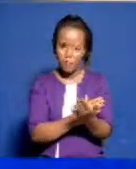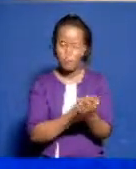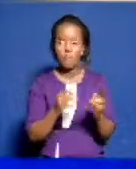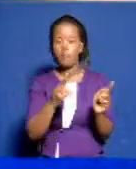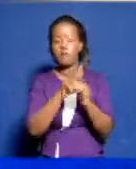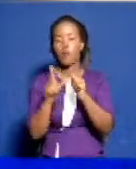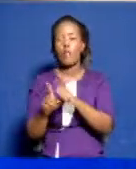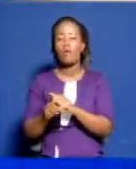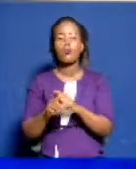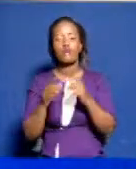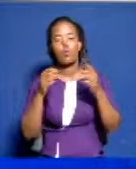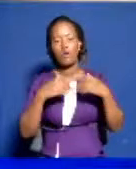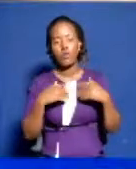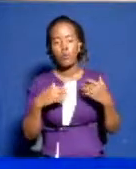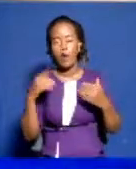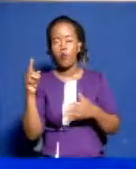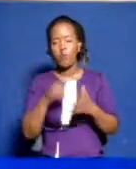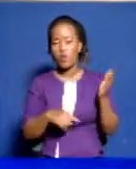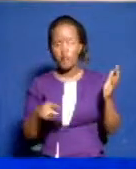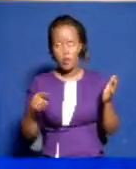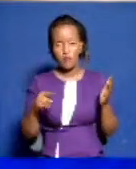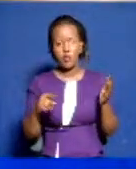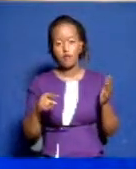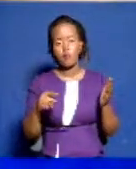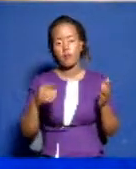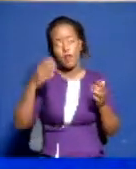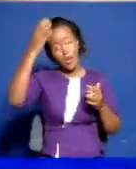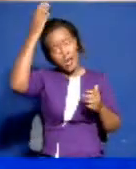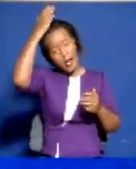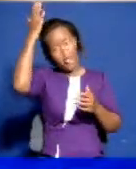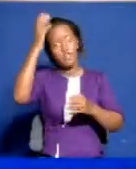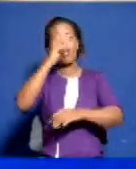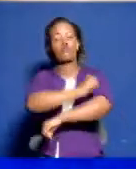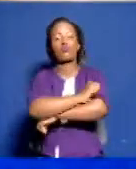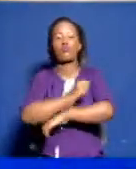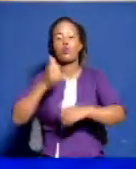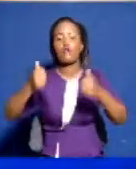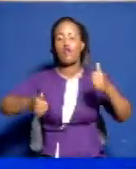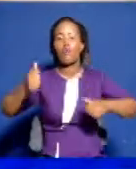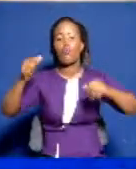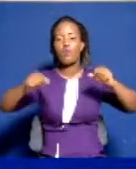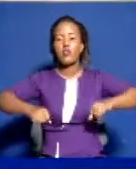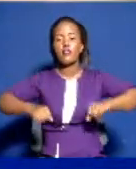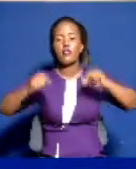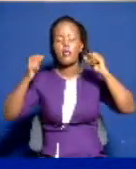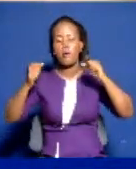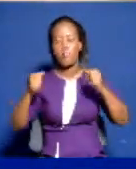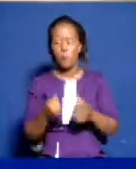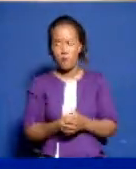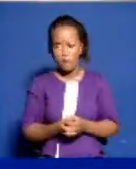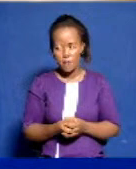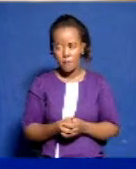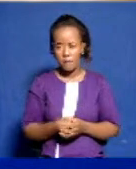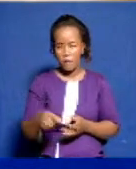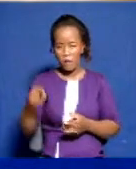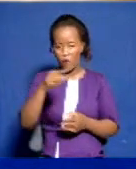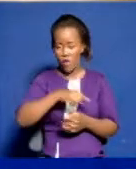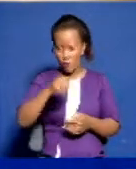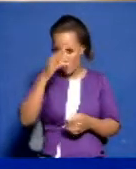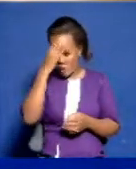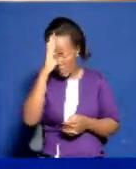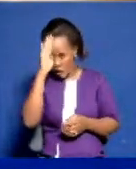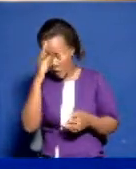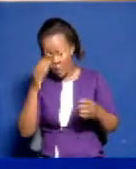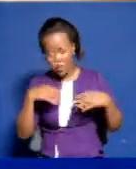and the nursing school, which the chair, I think, alluded to. As we are all no doubt aware,